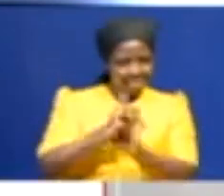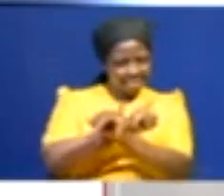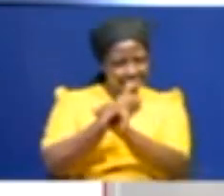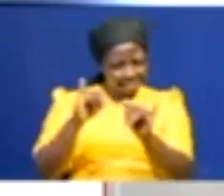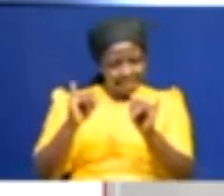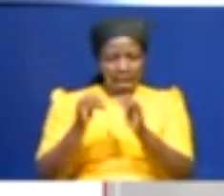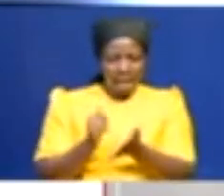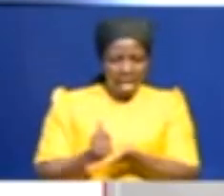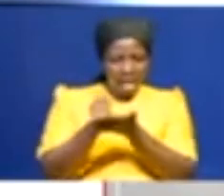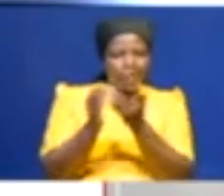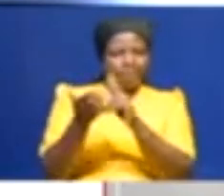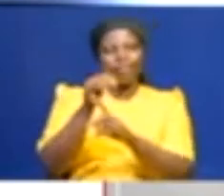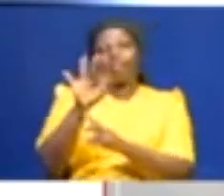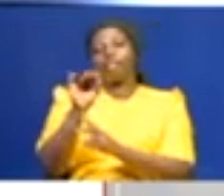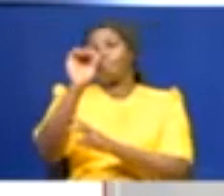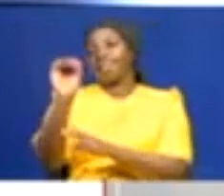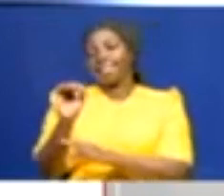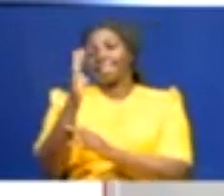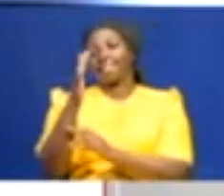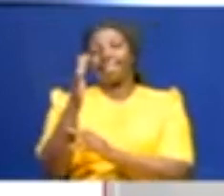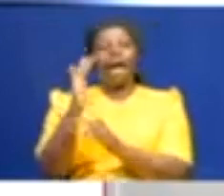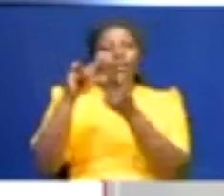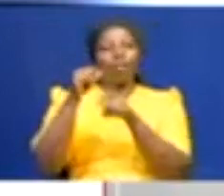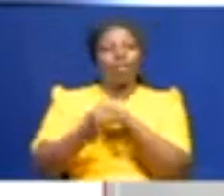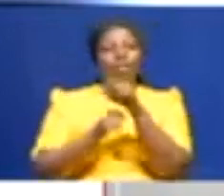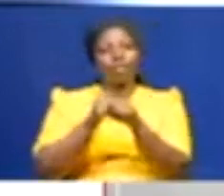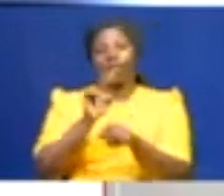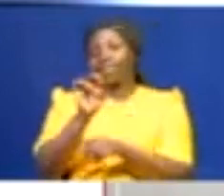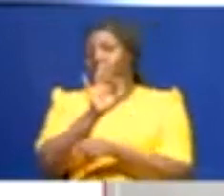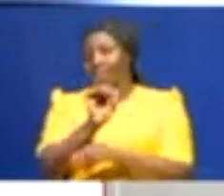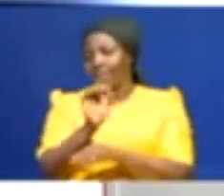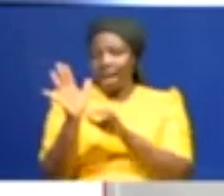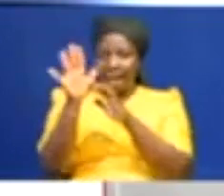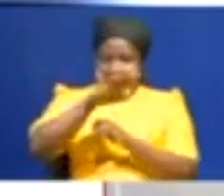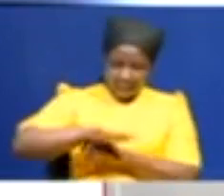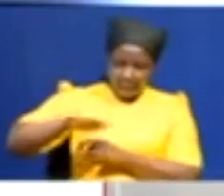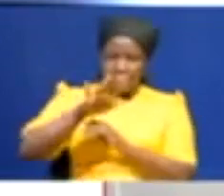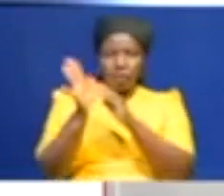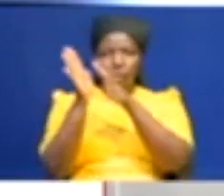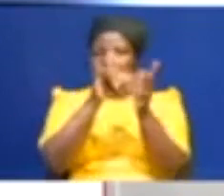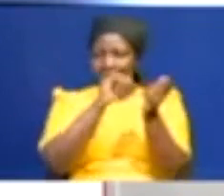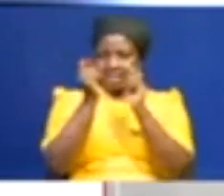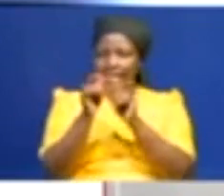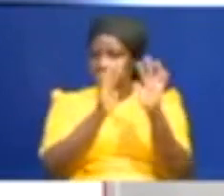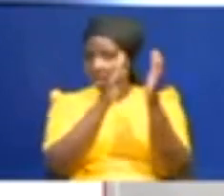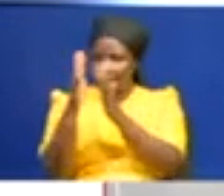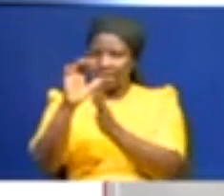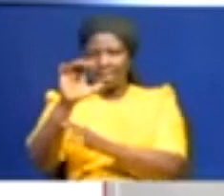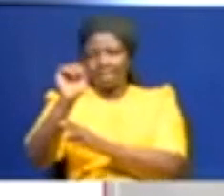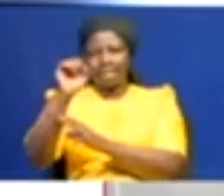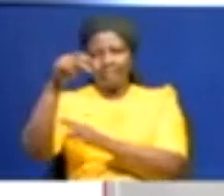achieve 30% tree cover by 2030. Environment, Climate Change and Forestry Cabinet Secretary Soipan,